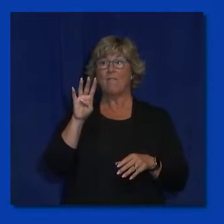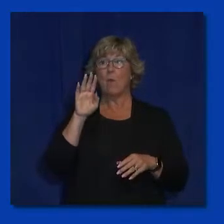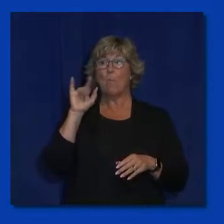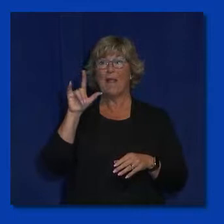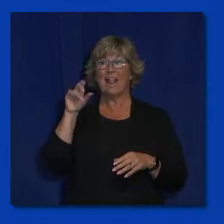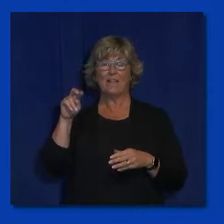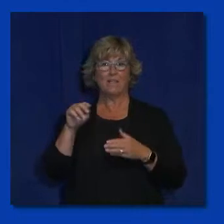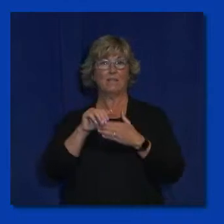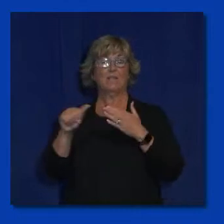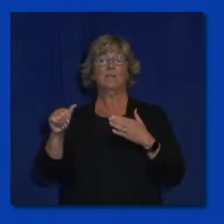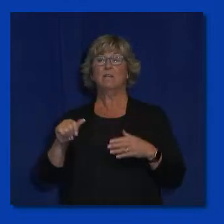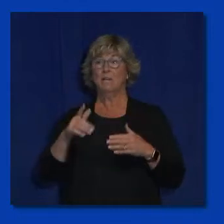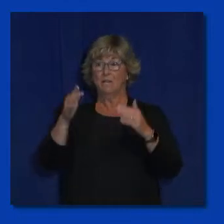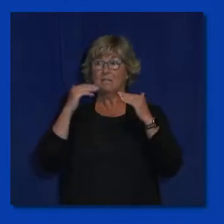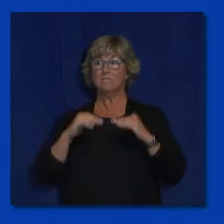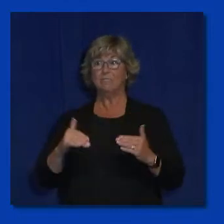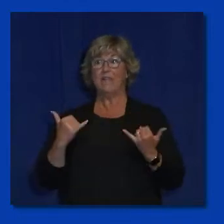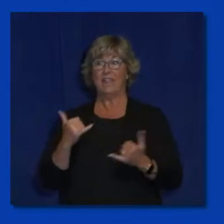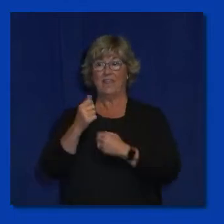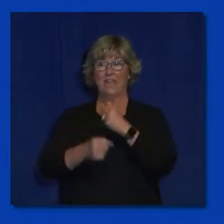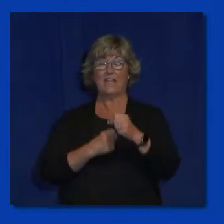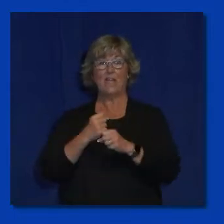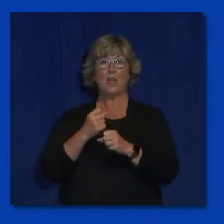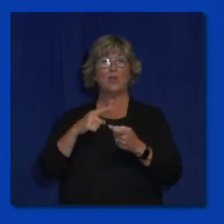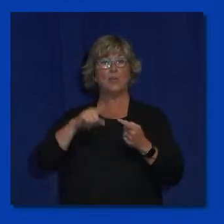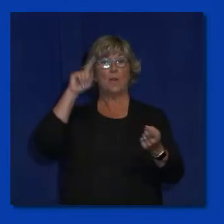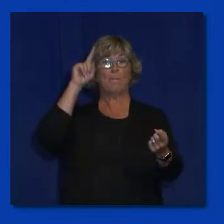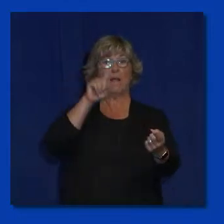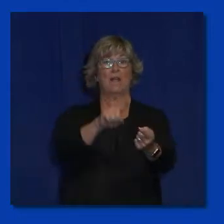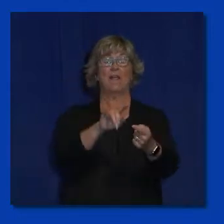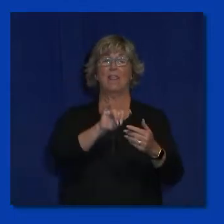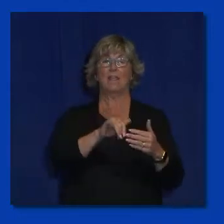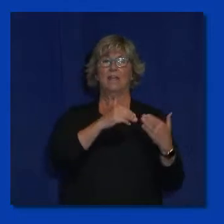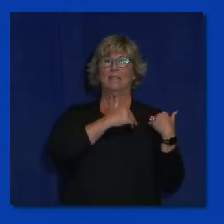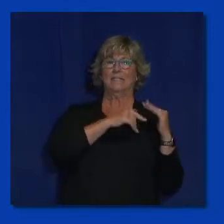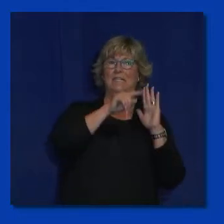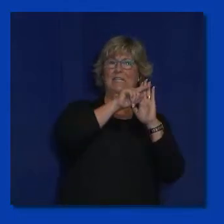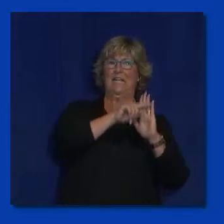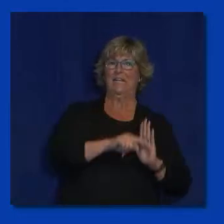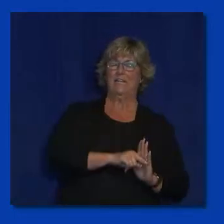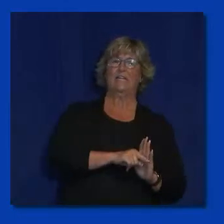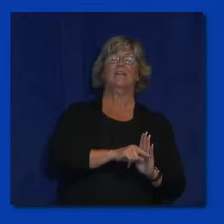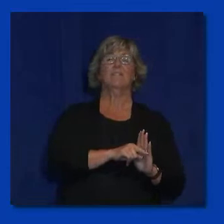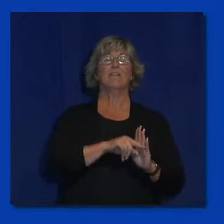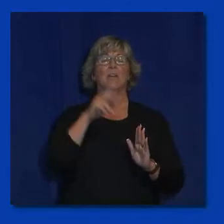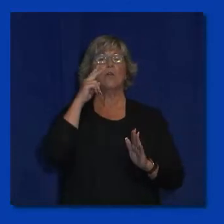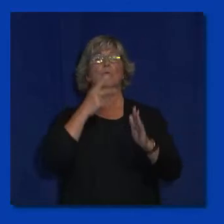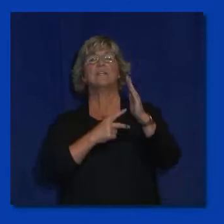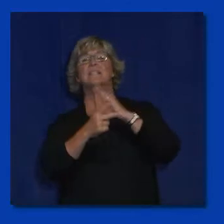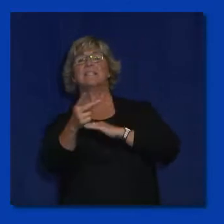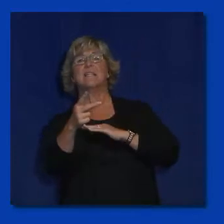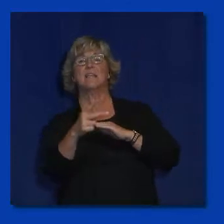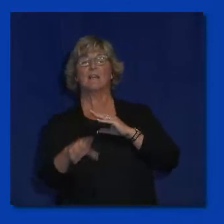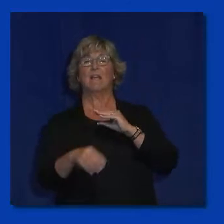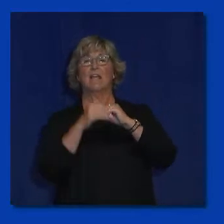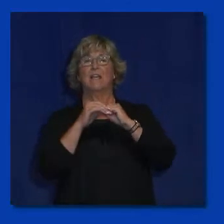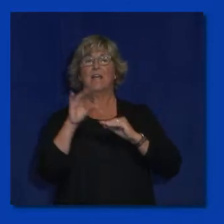year, additional supplemental payments to pay down those liabilities. And you'll see over the forecast period an